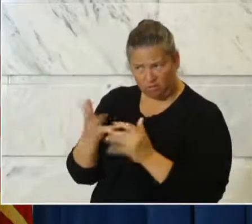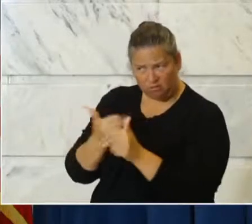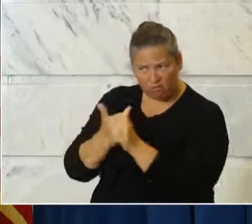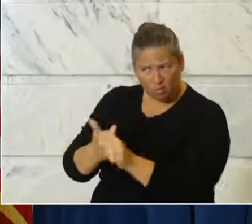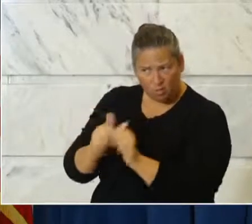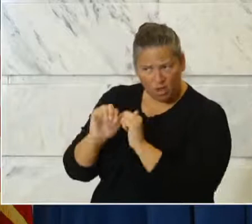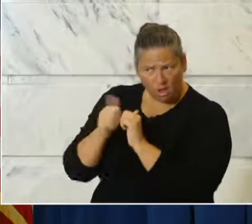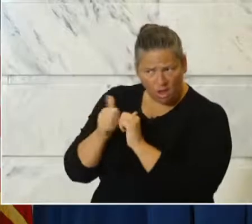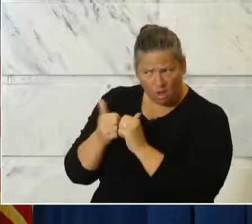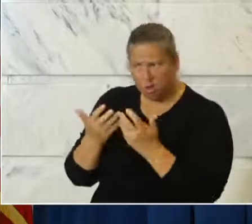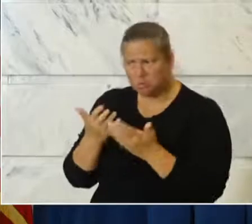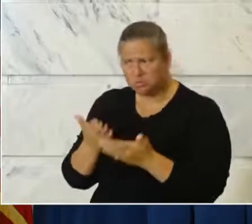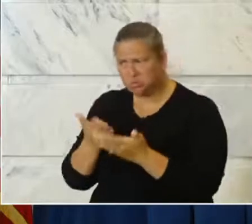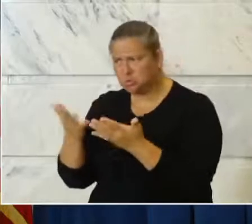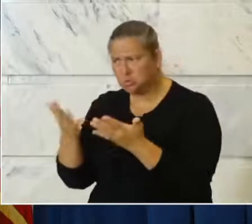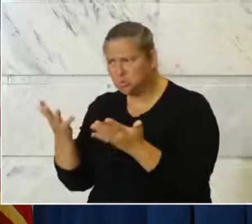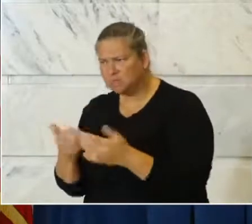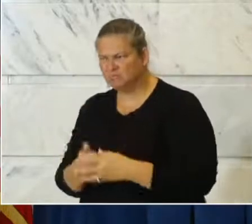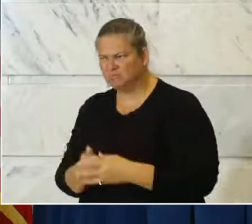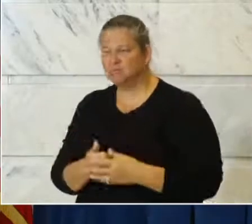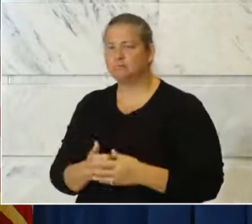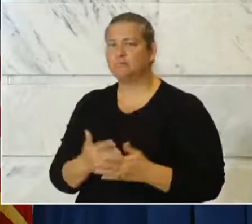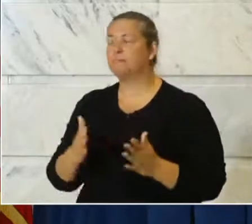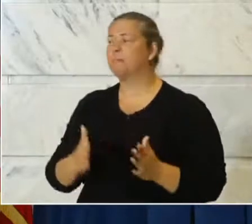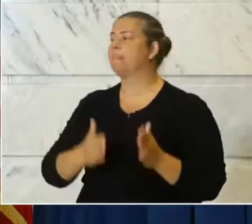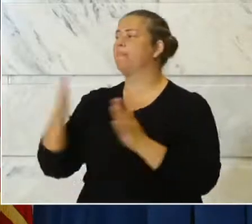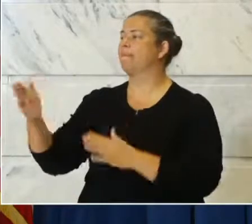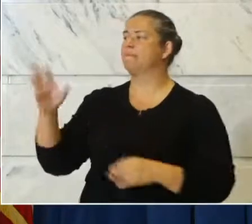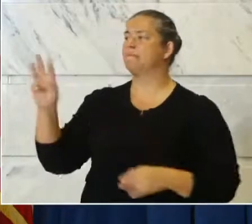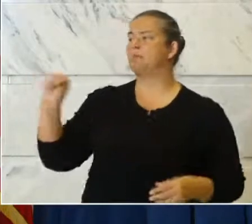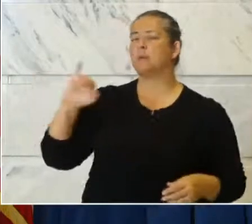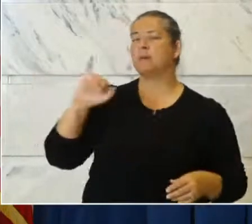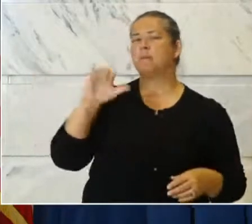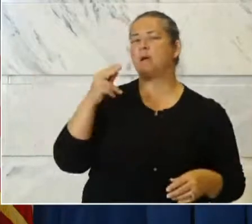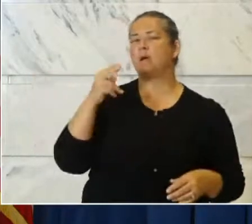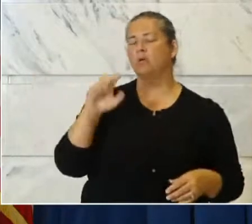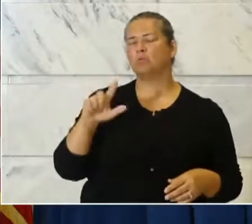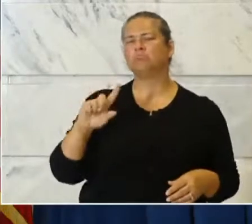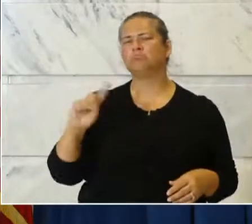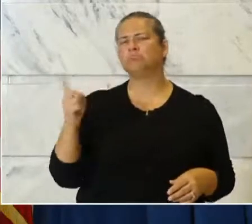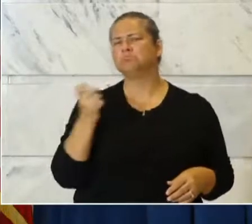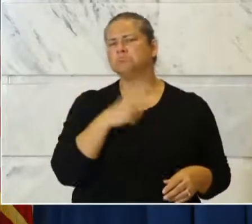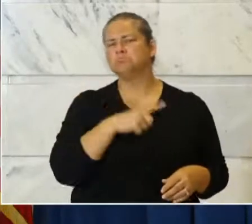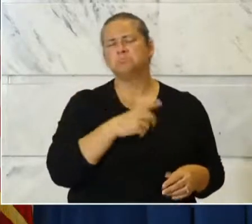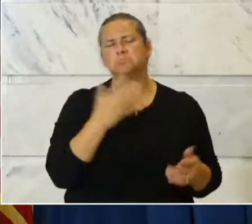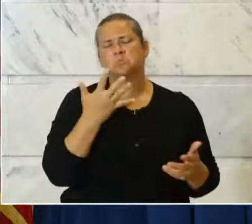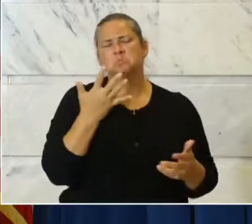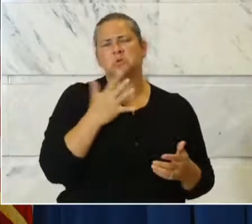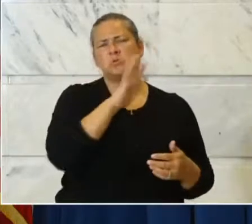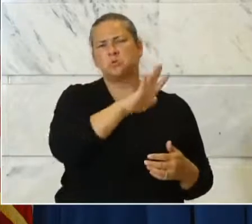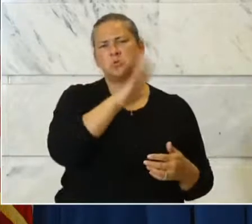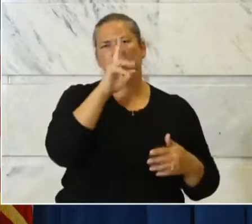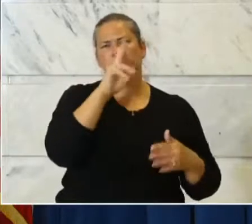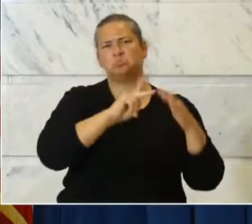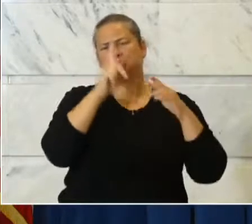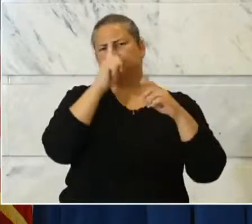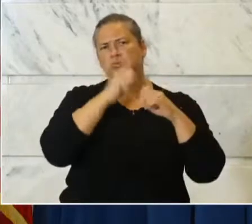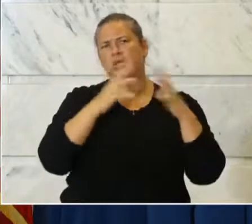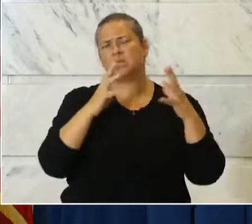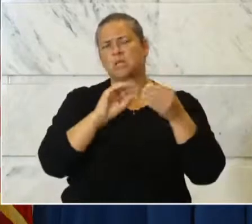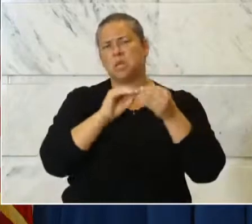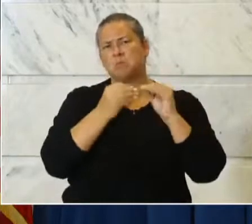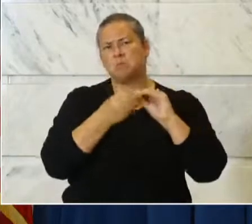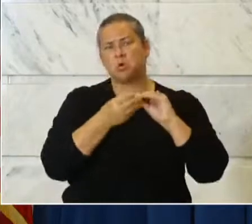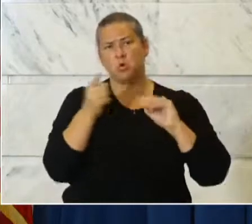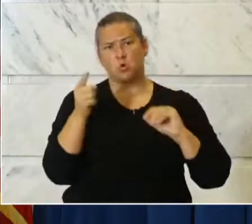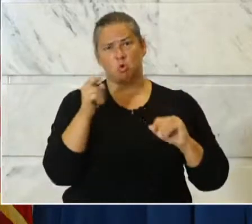to. Is it Michael? Yeah. What's kind of the projected number that you guys are looking